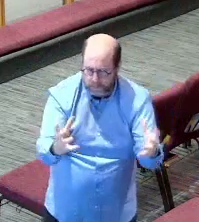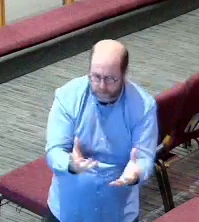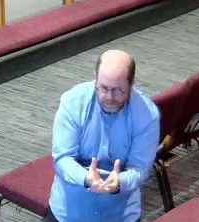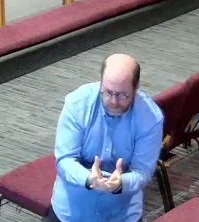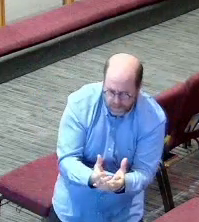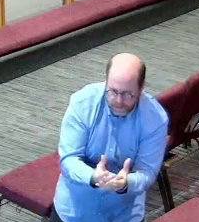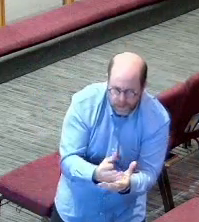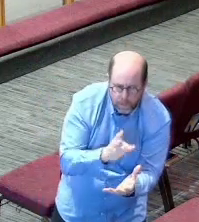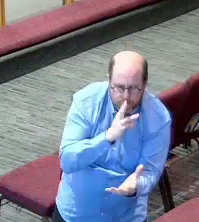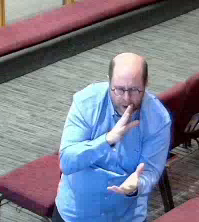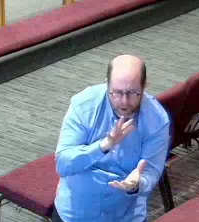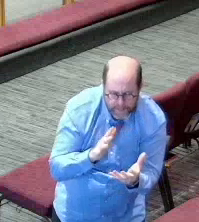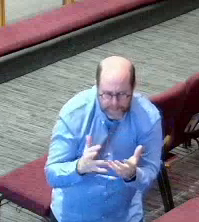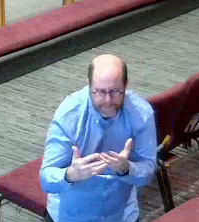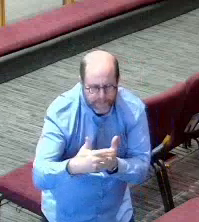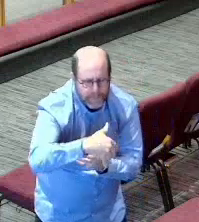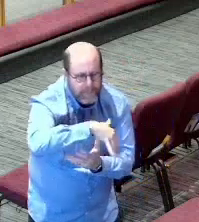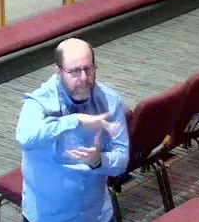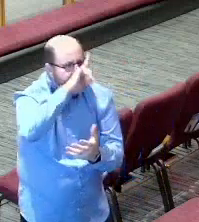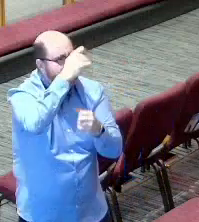the springs of water."